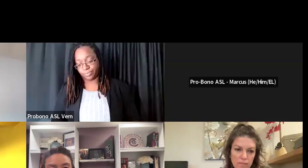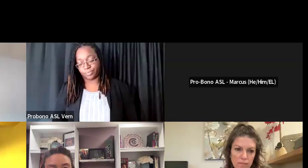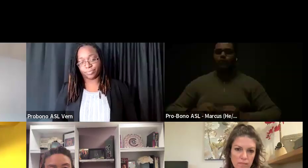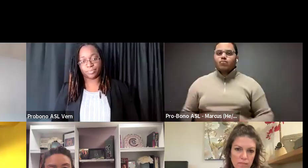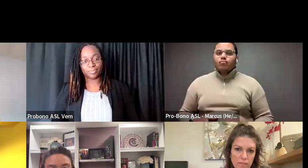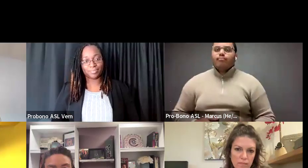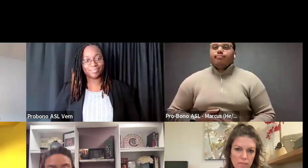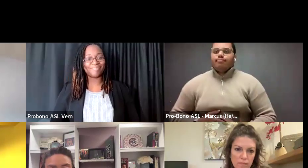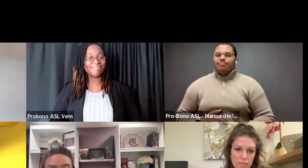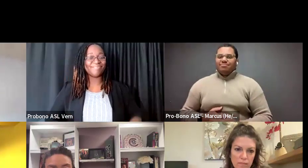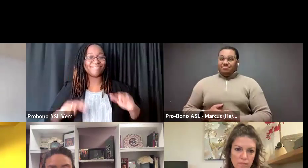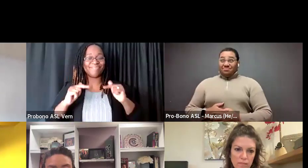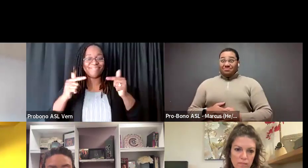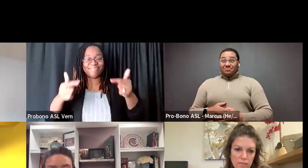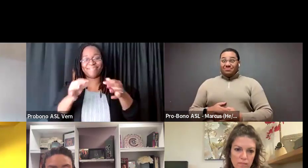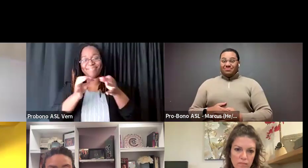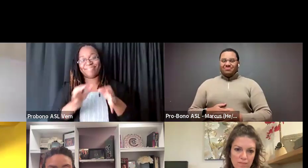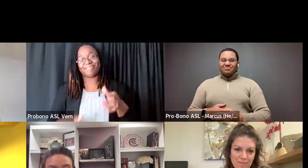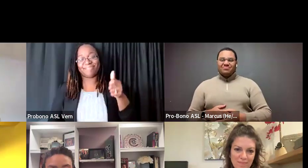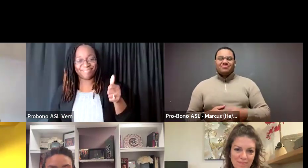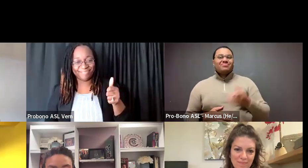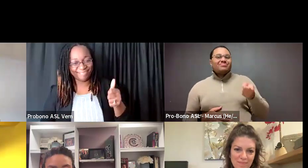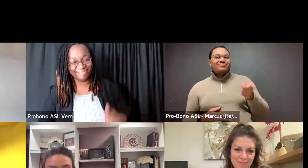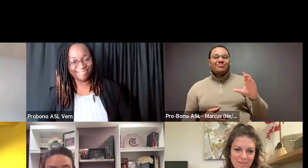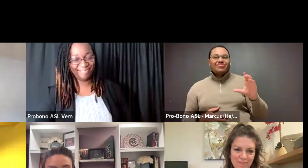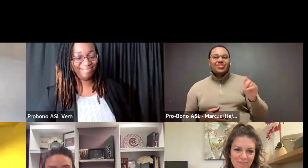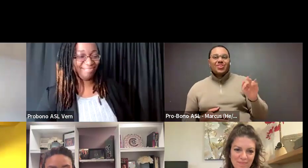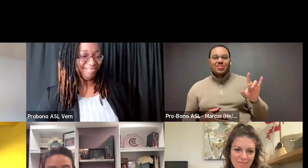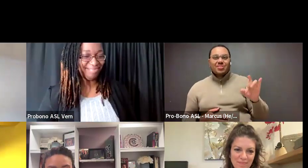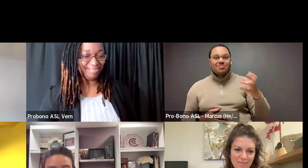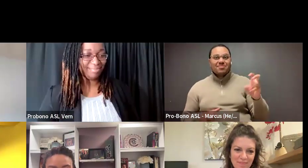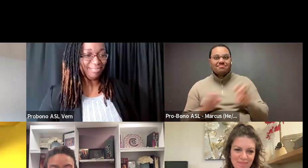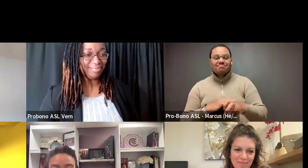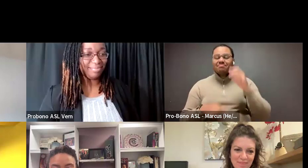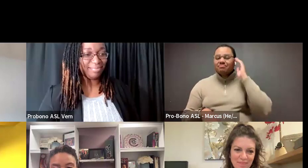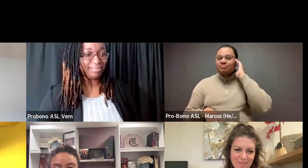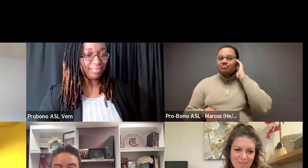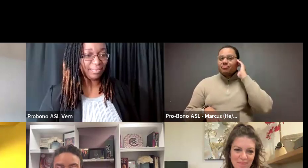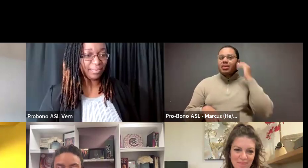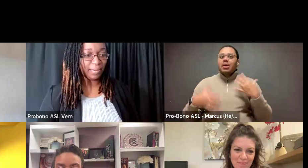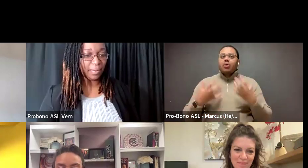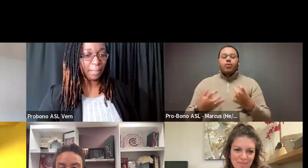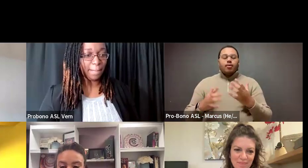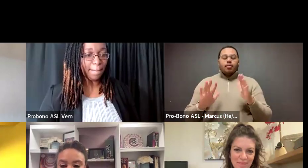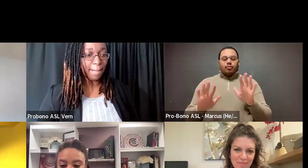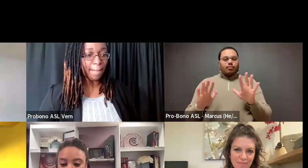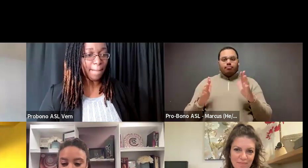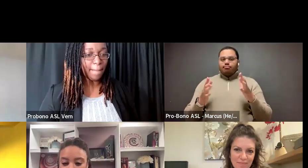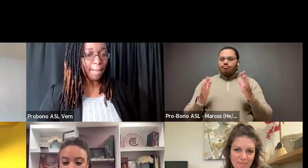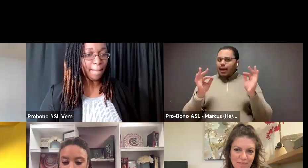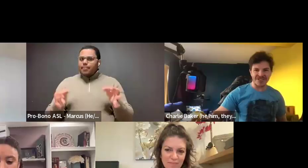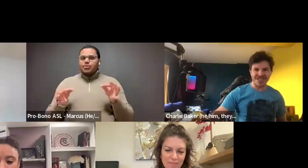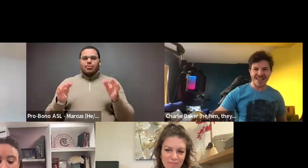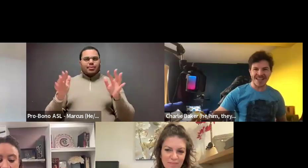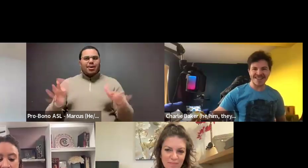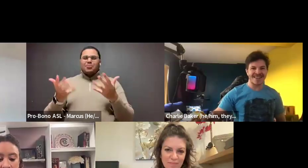I just Absolutely. Want to. Okay. Yeah. Charlie, you want to jump in there? Please do. I just want to absolutely uplift everything